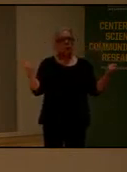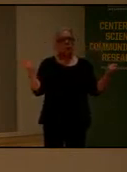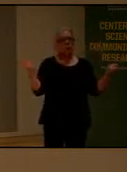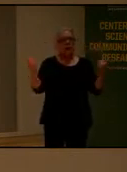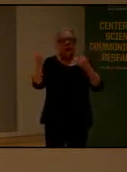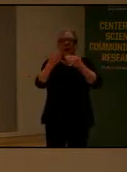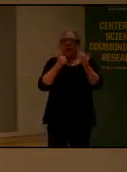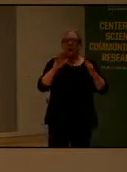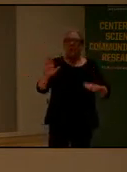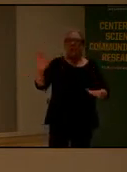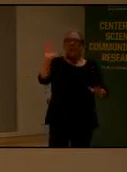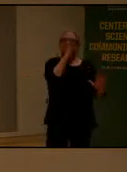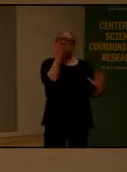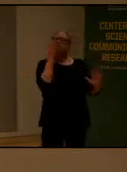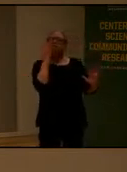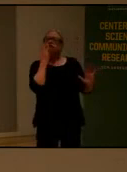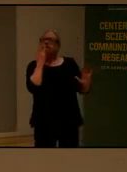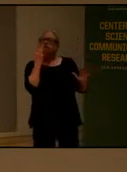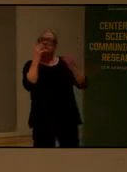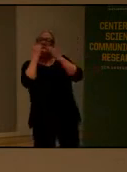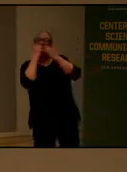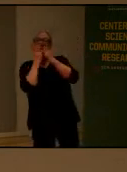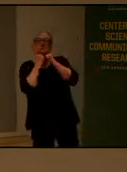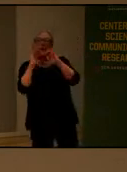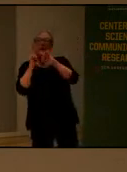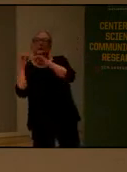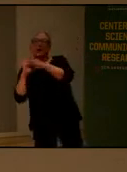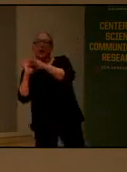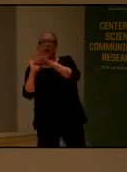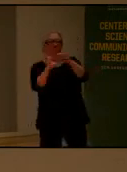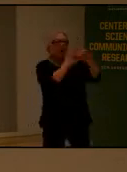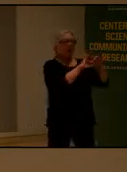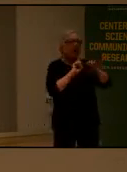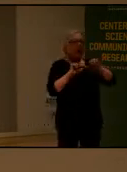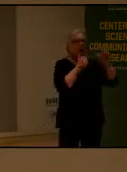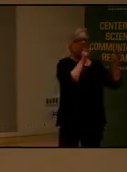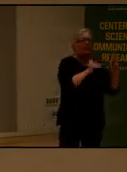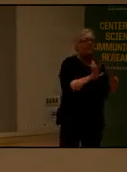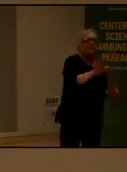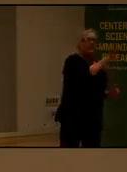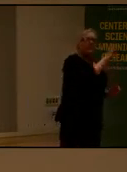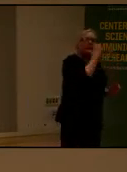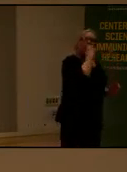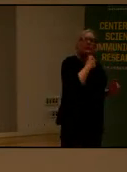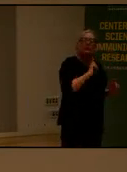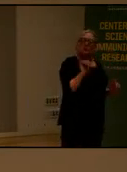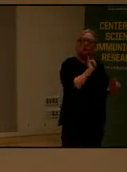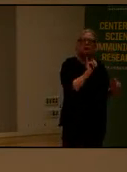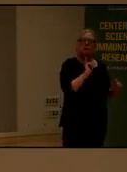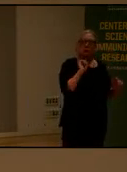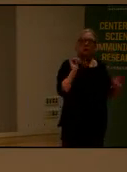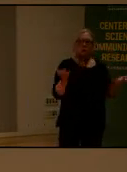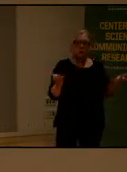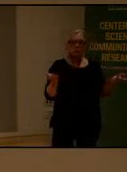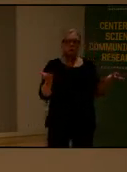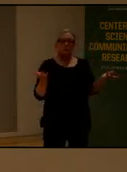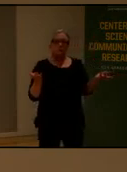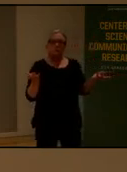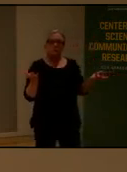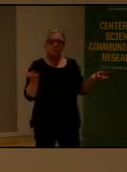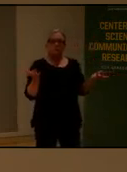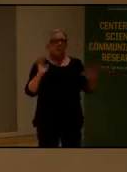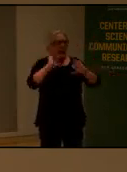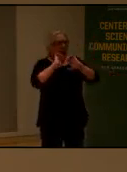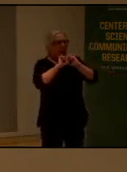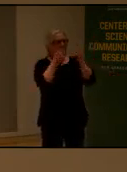bring those other perspectives to the table to make sure that you're also addressing the underlying health disparities